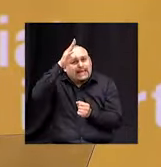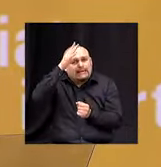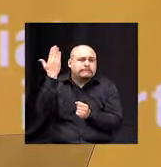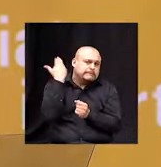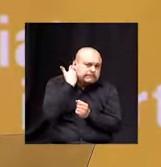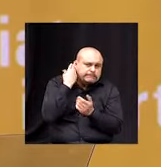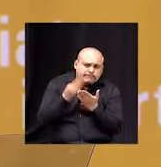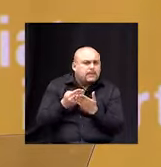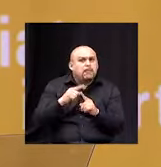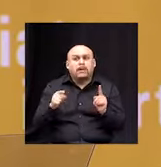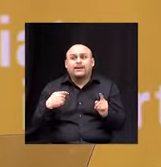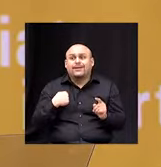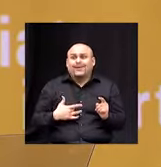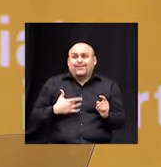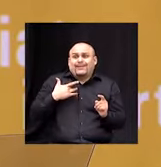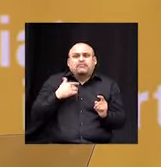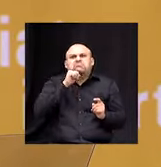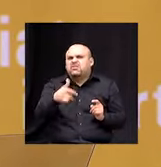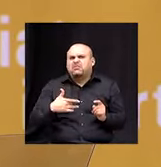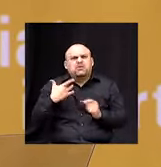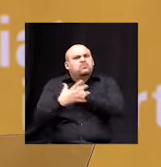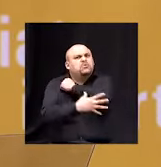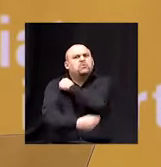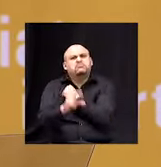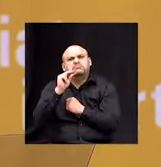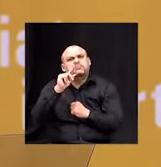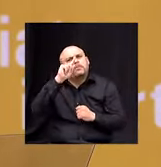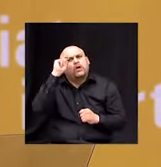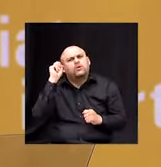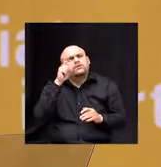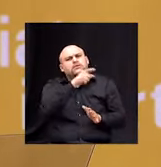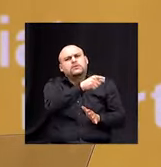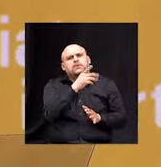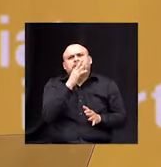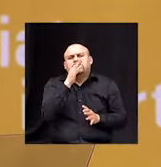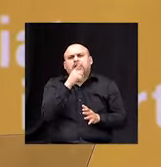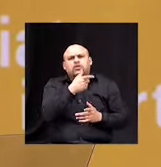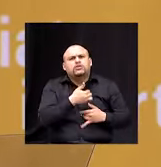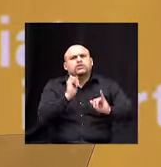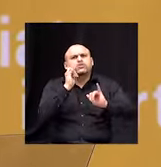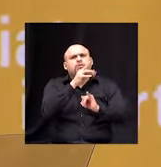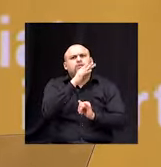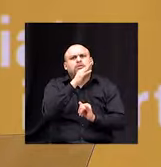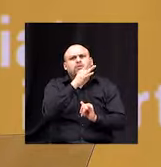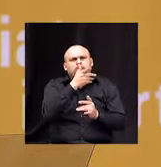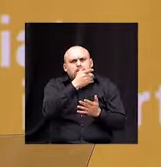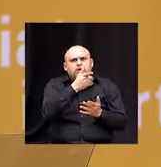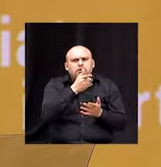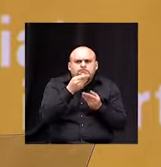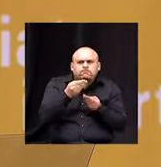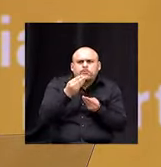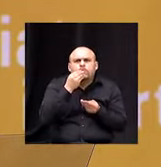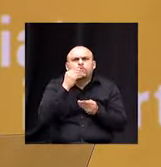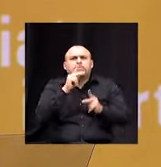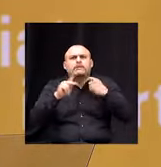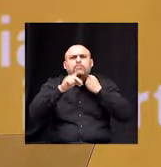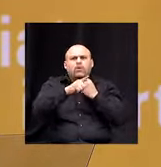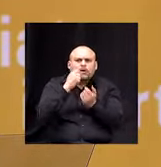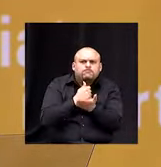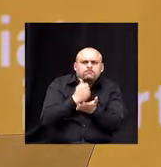didn't feel poor, right? Because my mother still gave food to people, canned